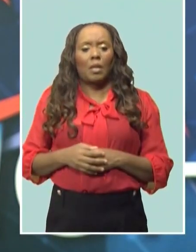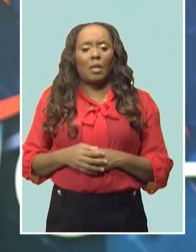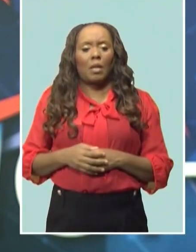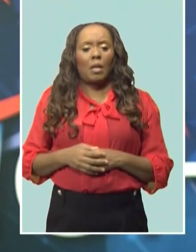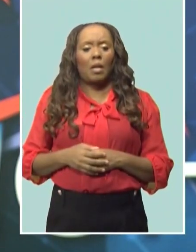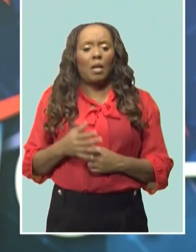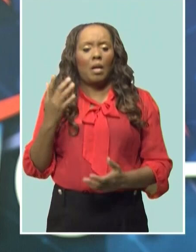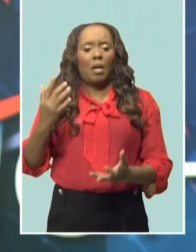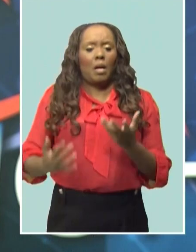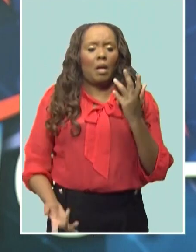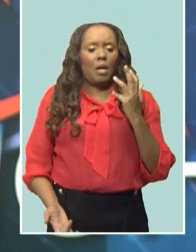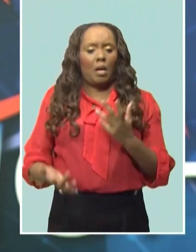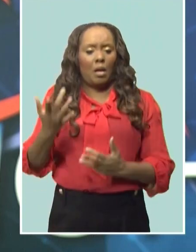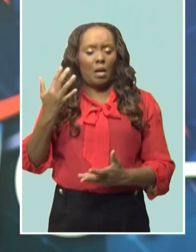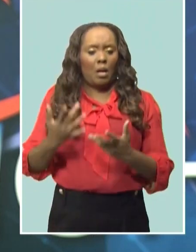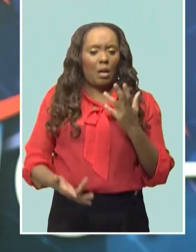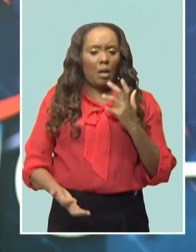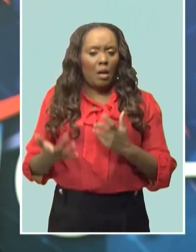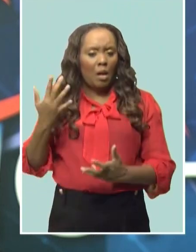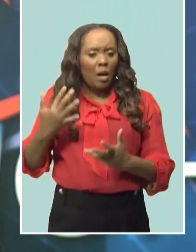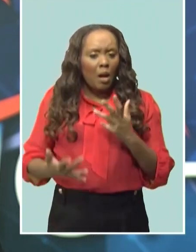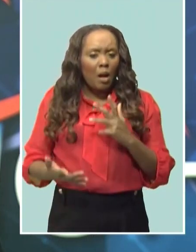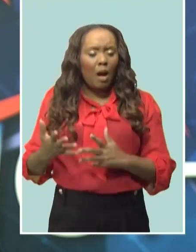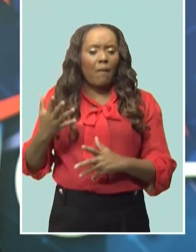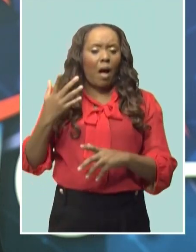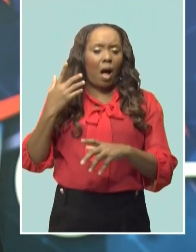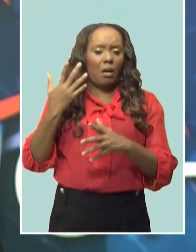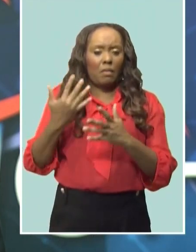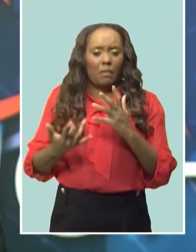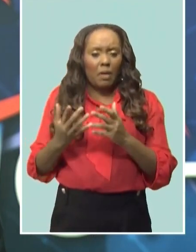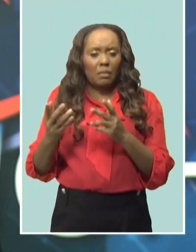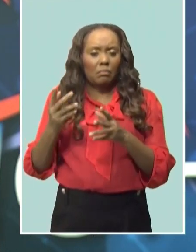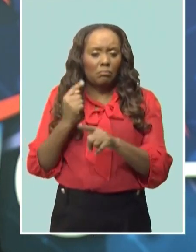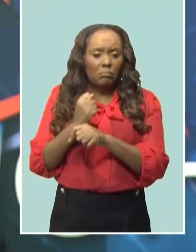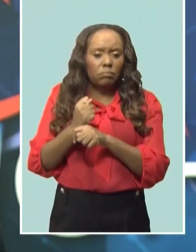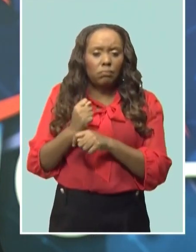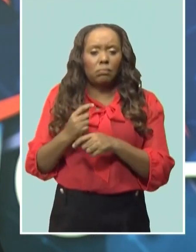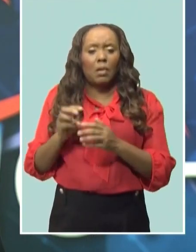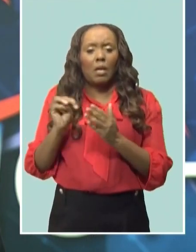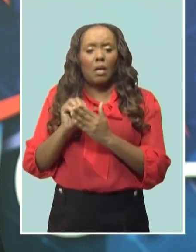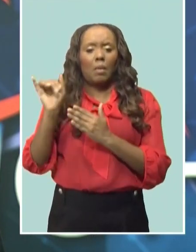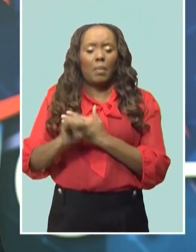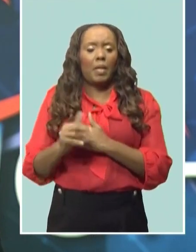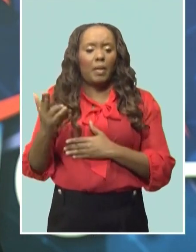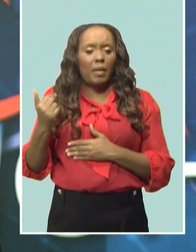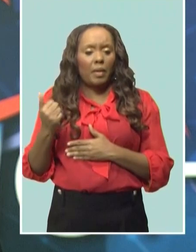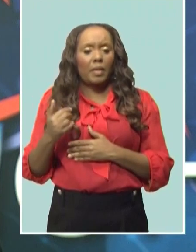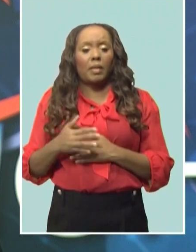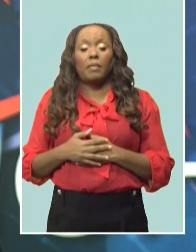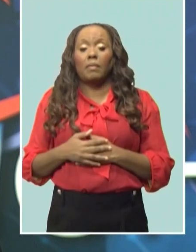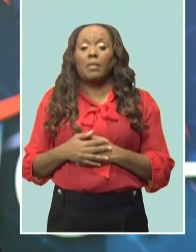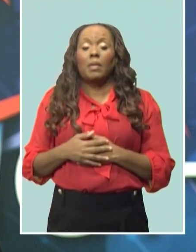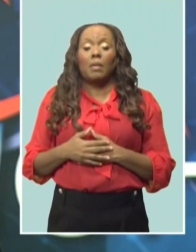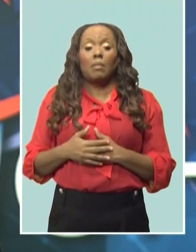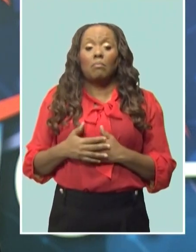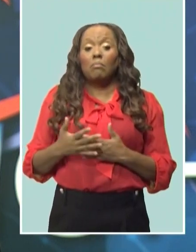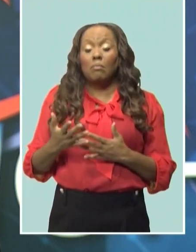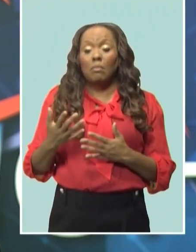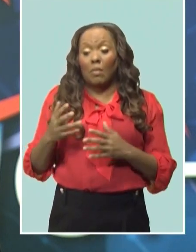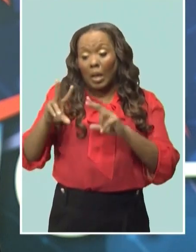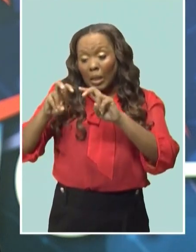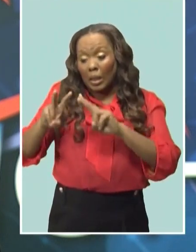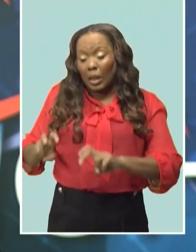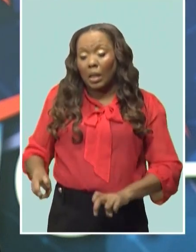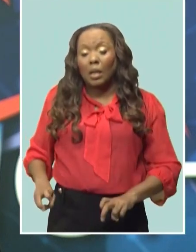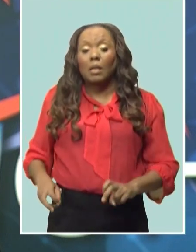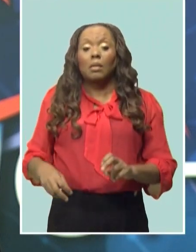at Locust Hall, St. George on the 13th of May has revealed that protocol was breached. This disclosure from Minister of Home